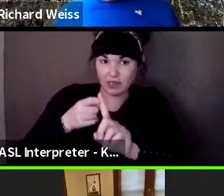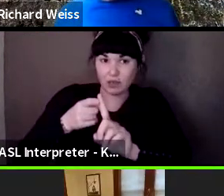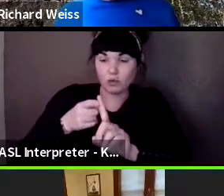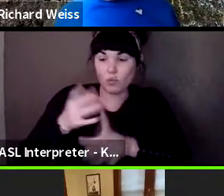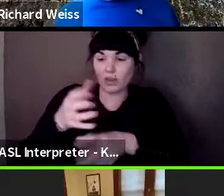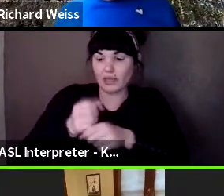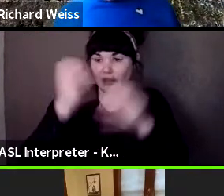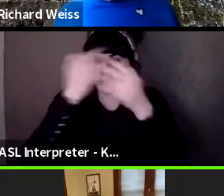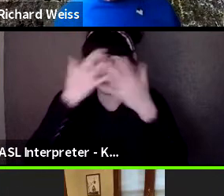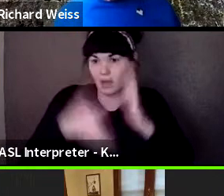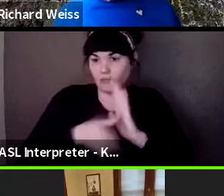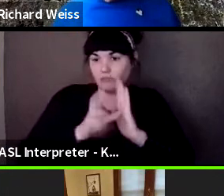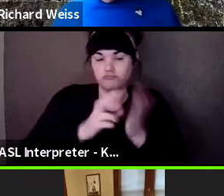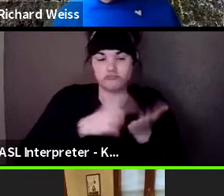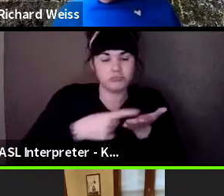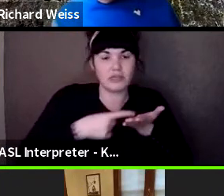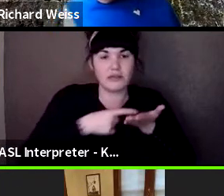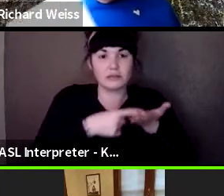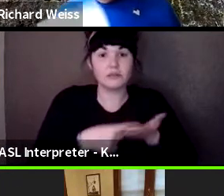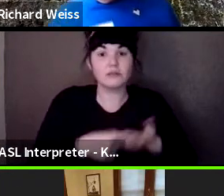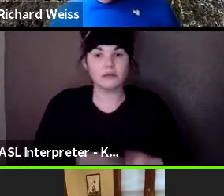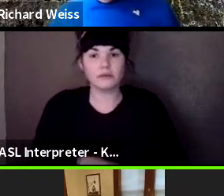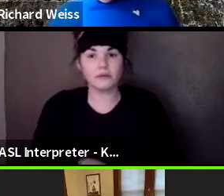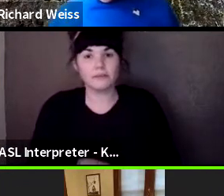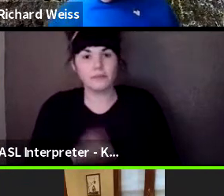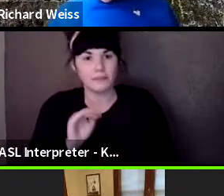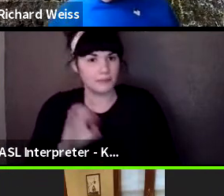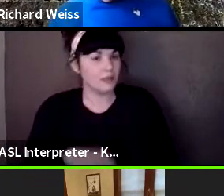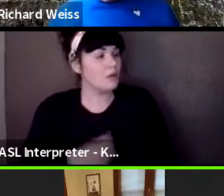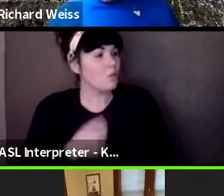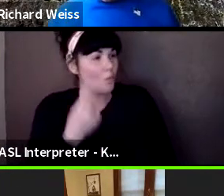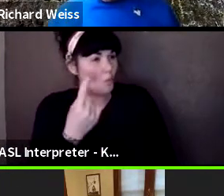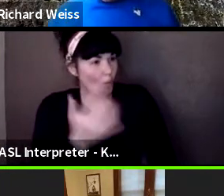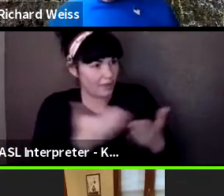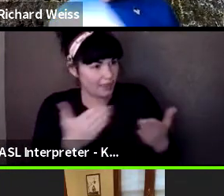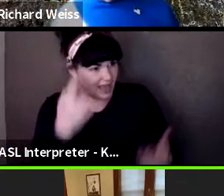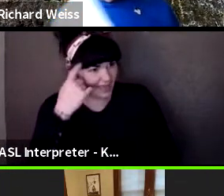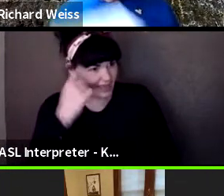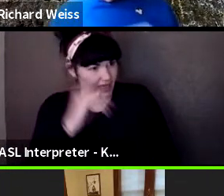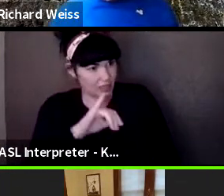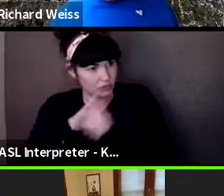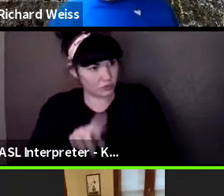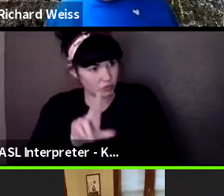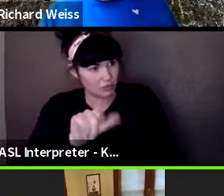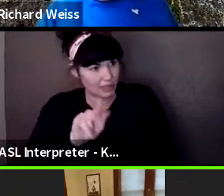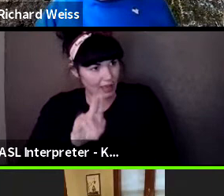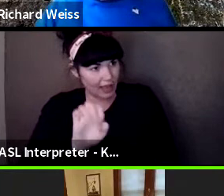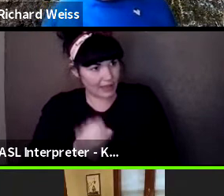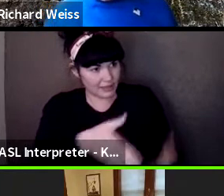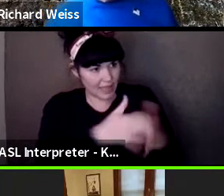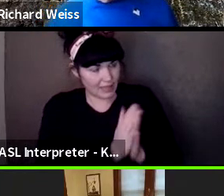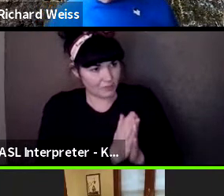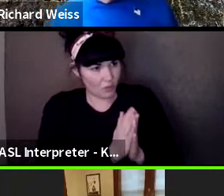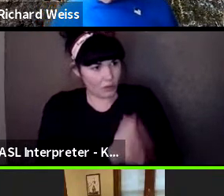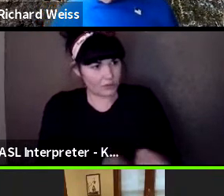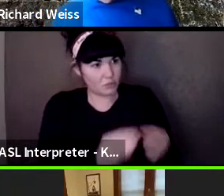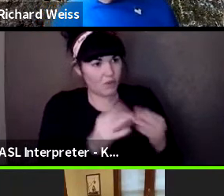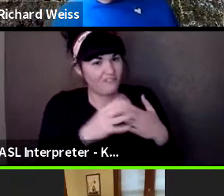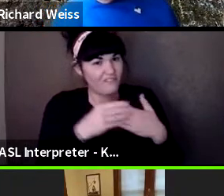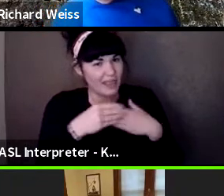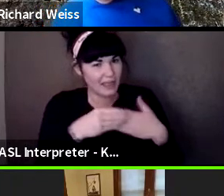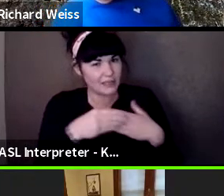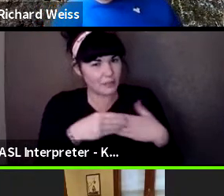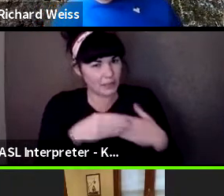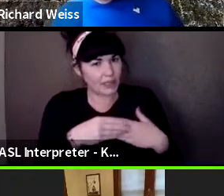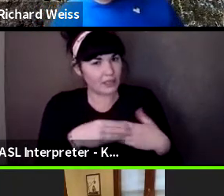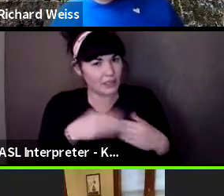be, one of the things that I think Julianne is asking for is the flexibility, right,